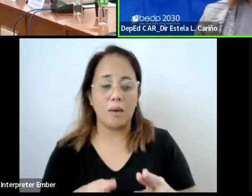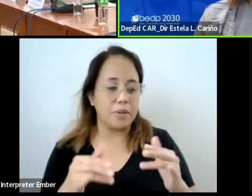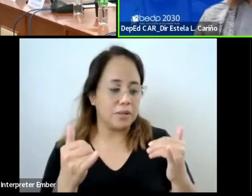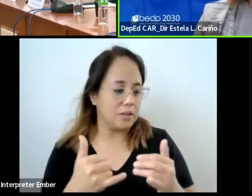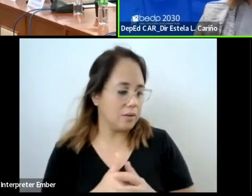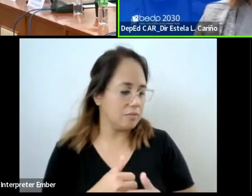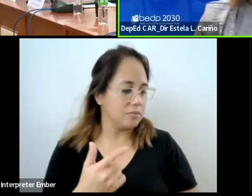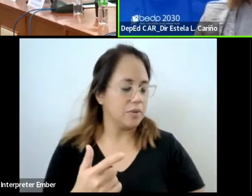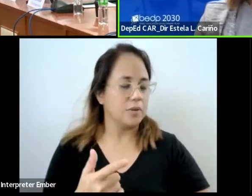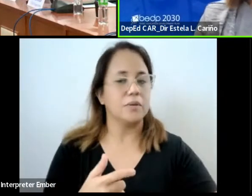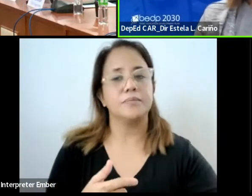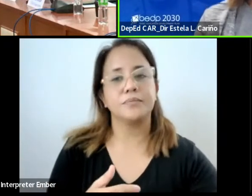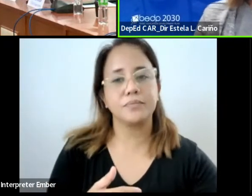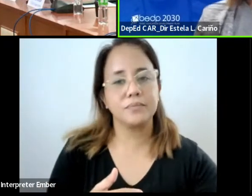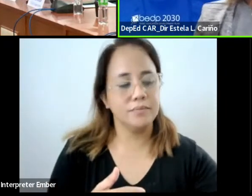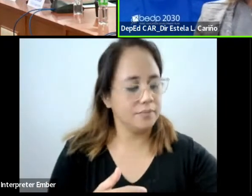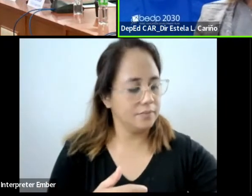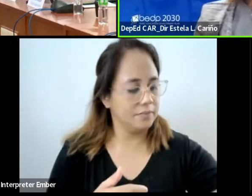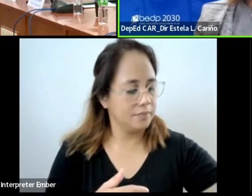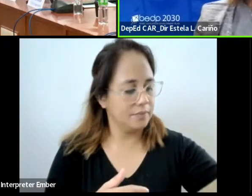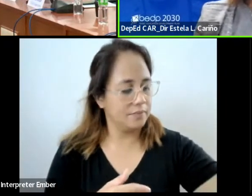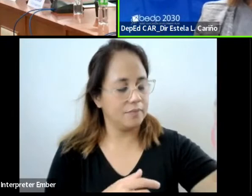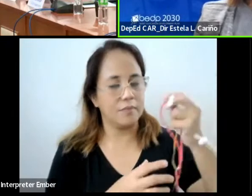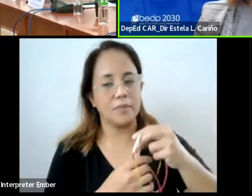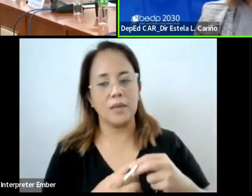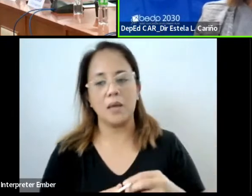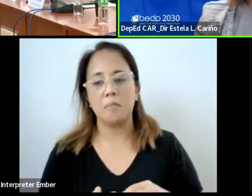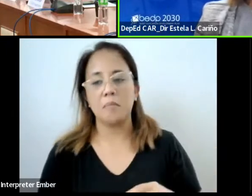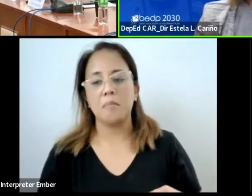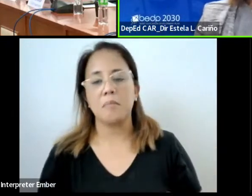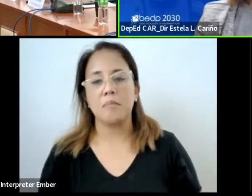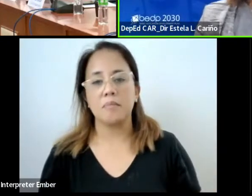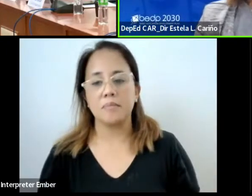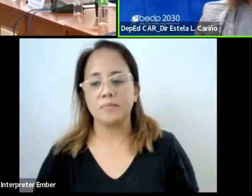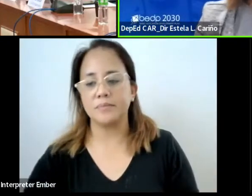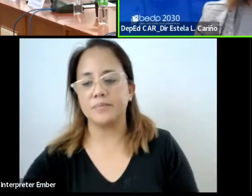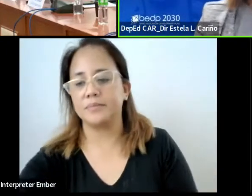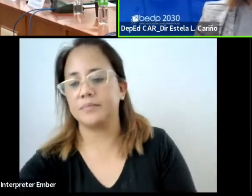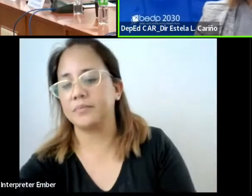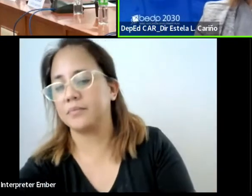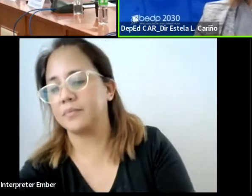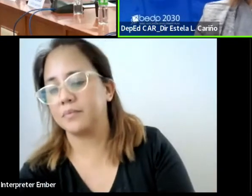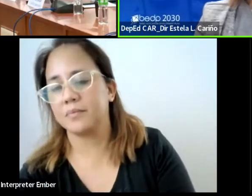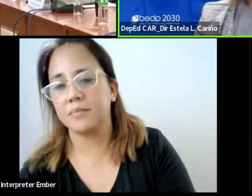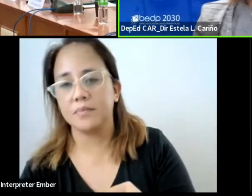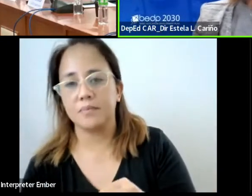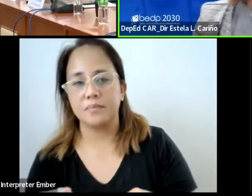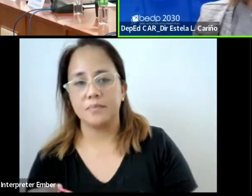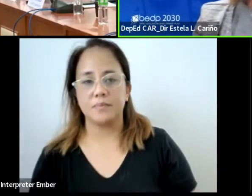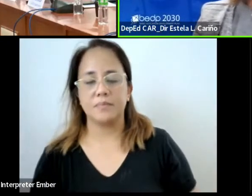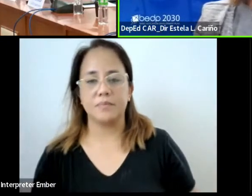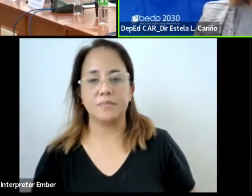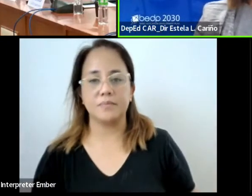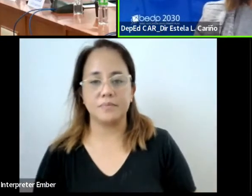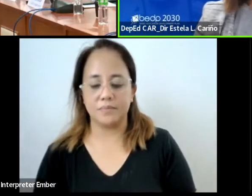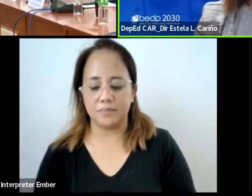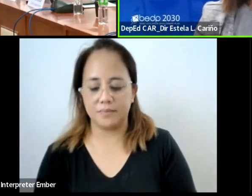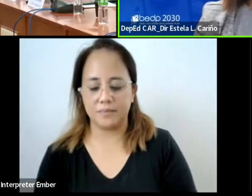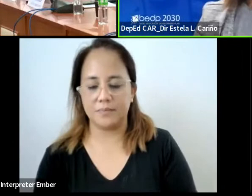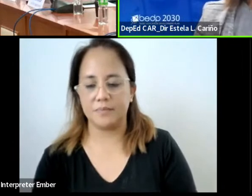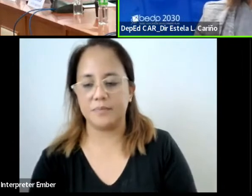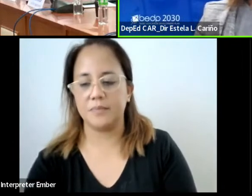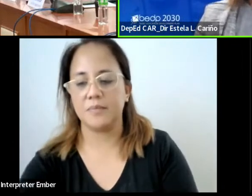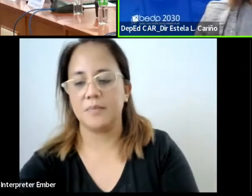teach in the language if they know it, but when they make tests, it will be in English or in Filipino. And I have seen